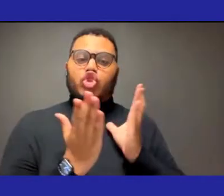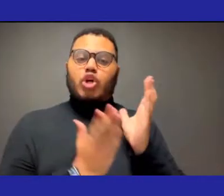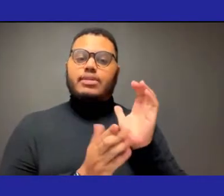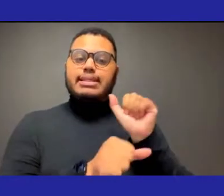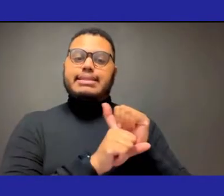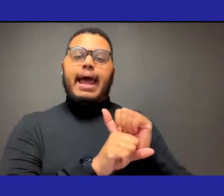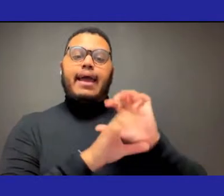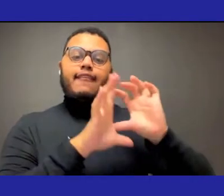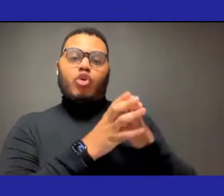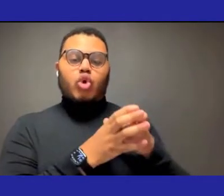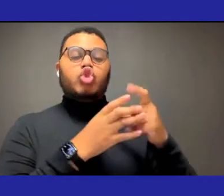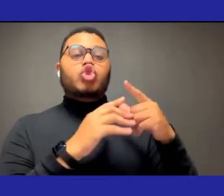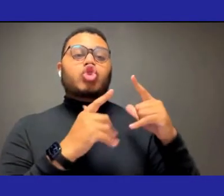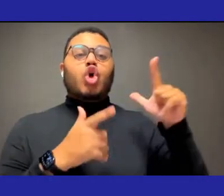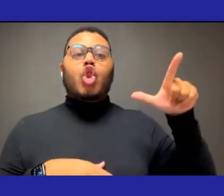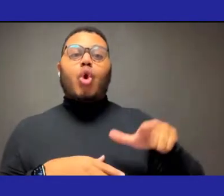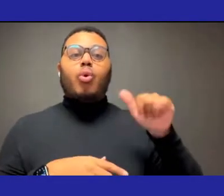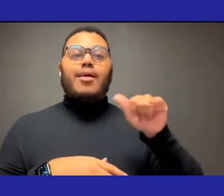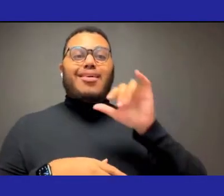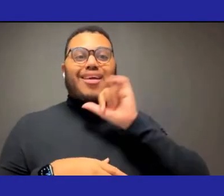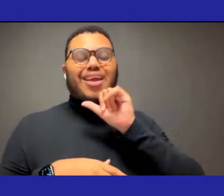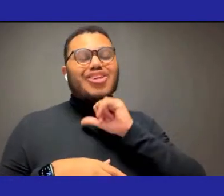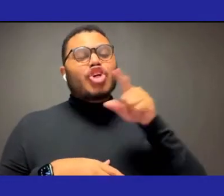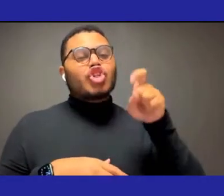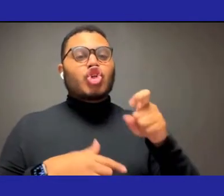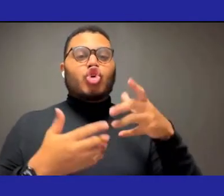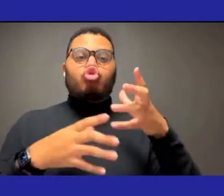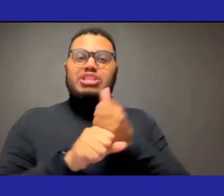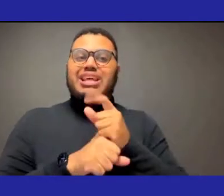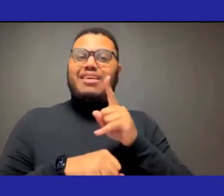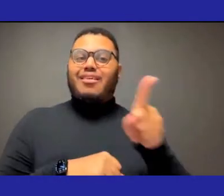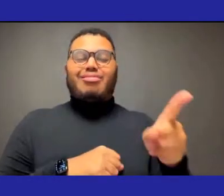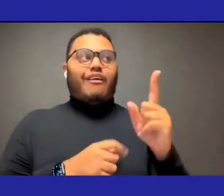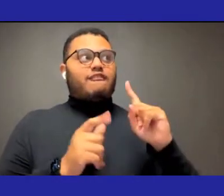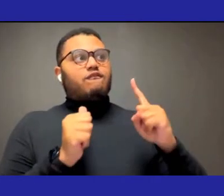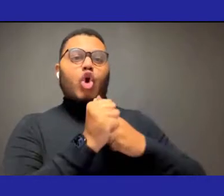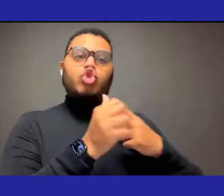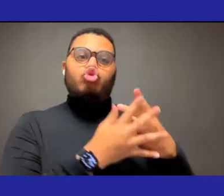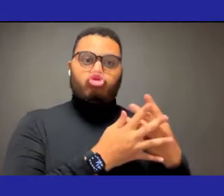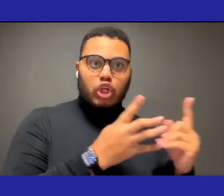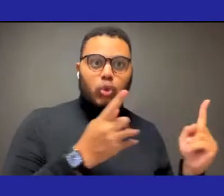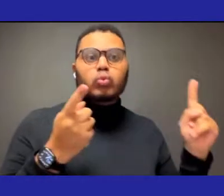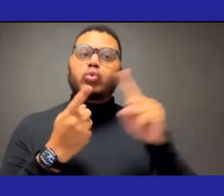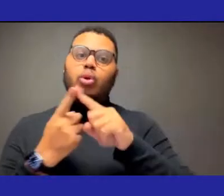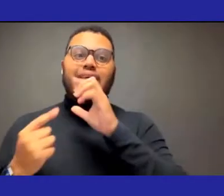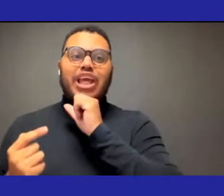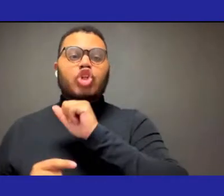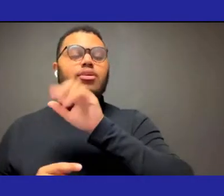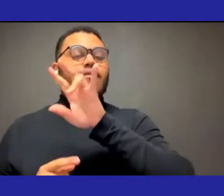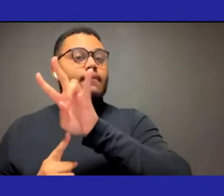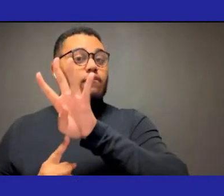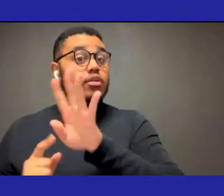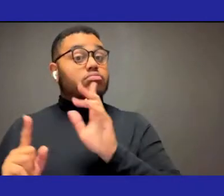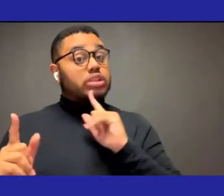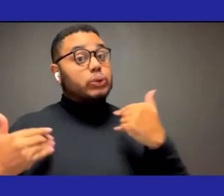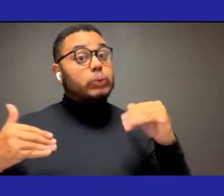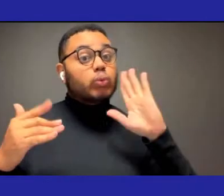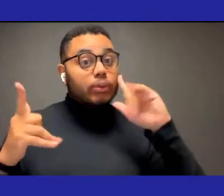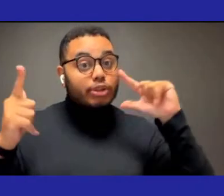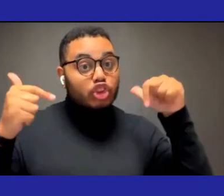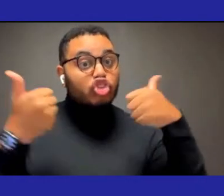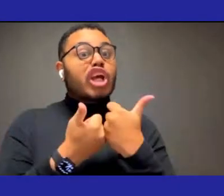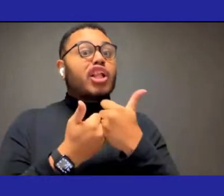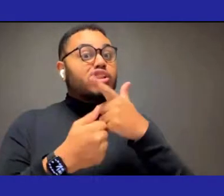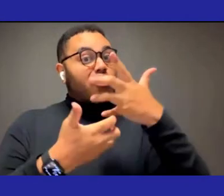should receive their first screening up to the age of 74. So that's going to be a challenge across the board, but that's been